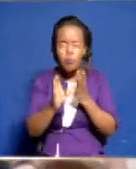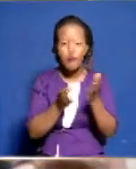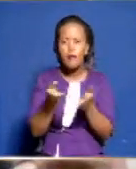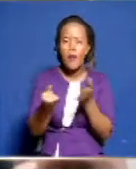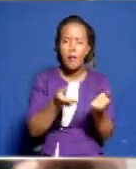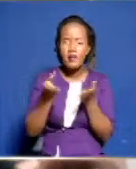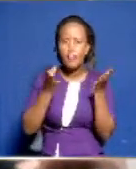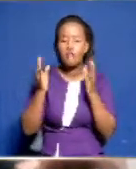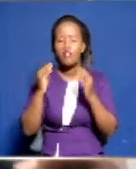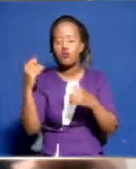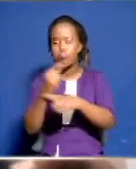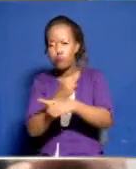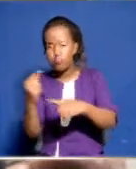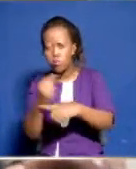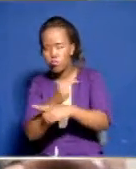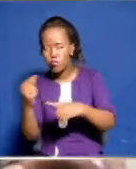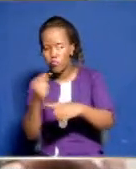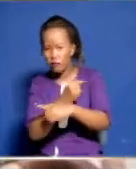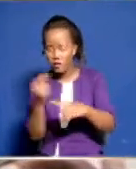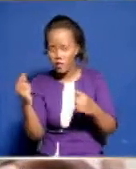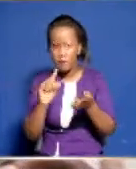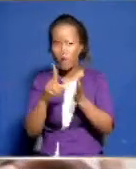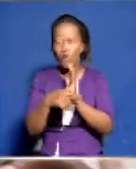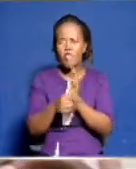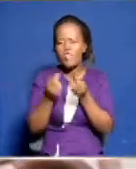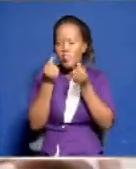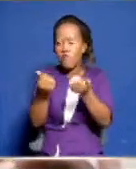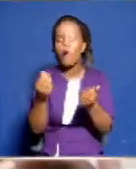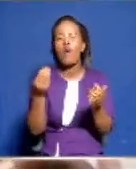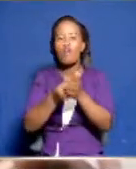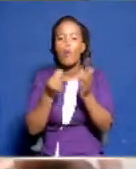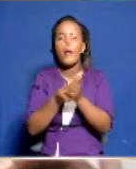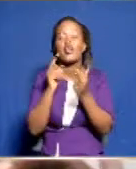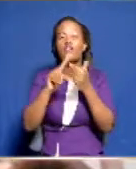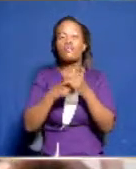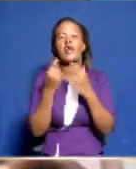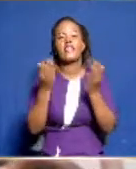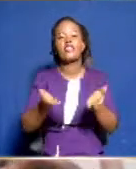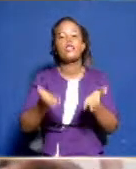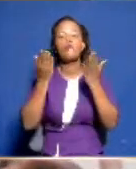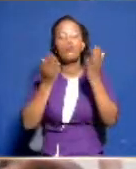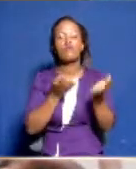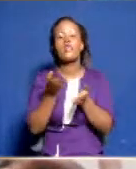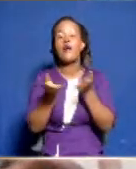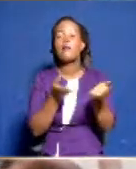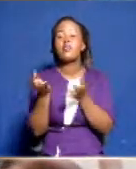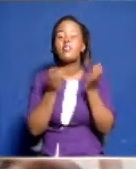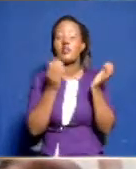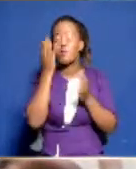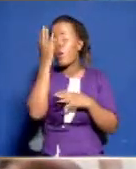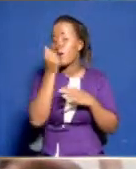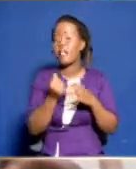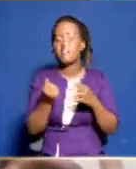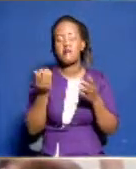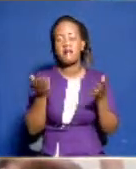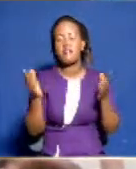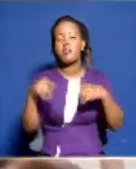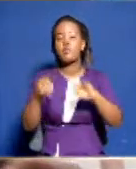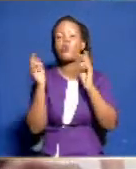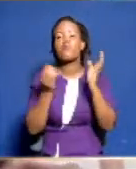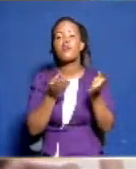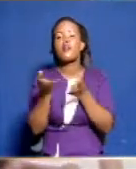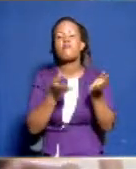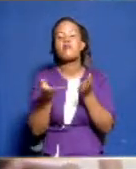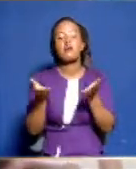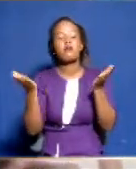training. Wakishajifunza tunawapatia a small amount yenye itaboost biashara zao, ndio wasije biashara